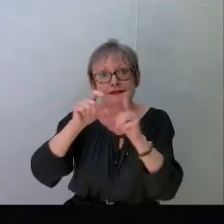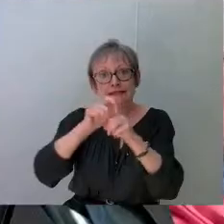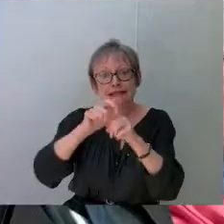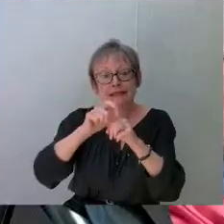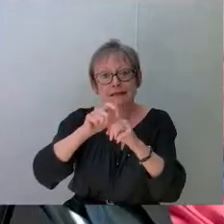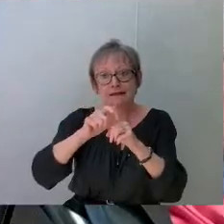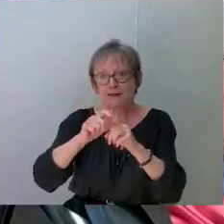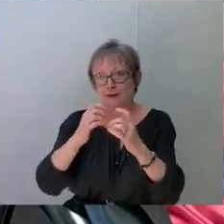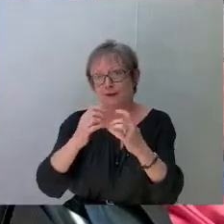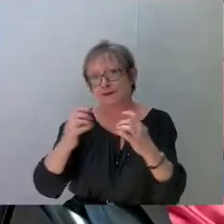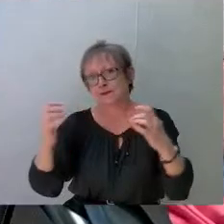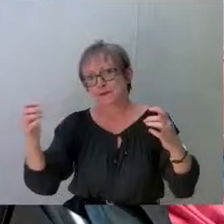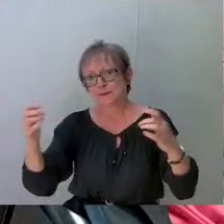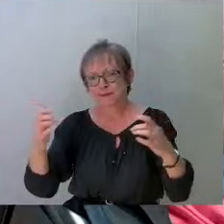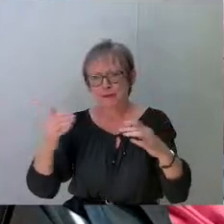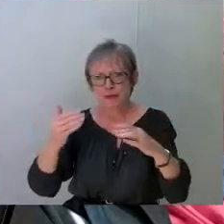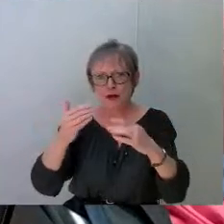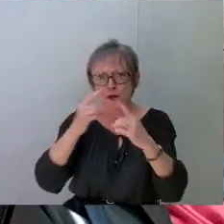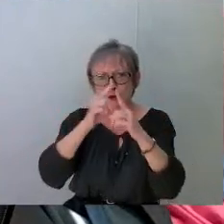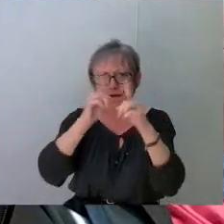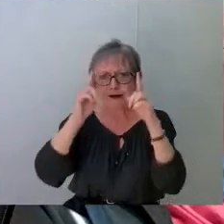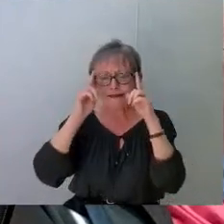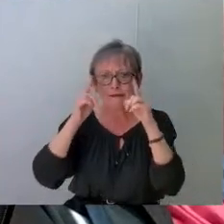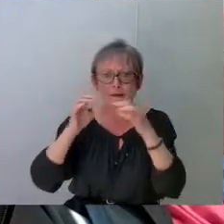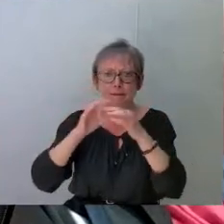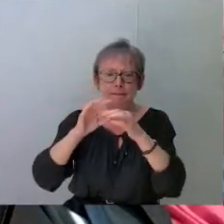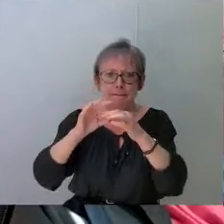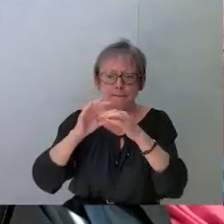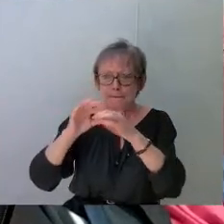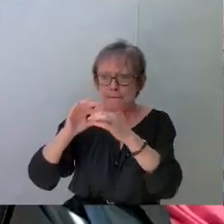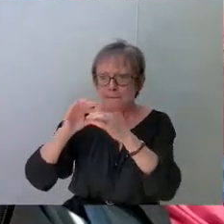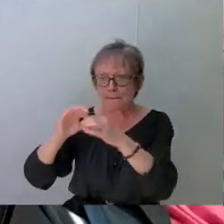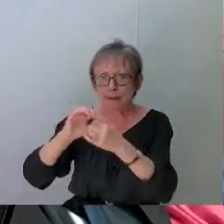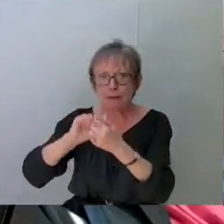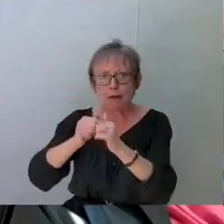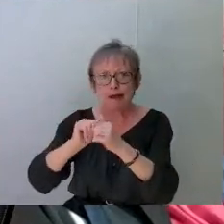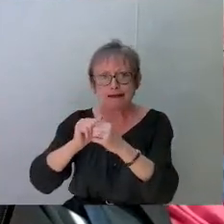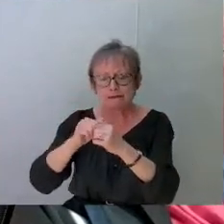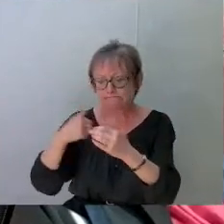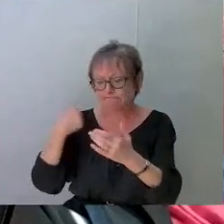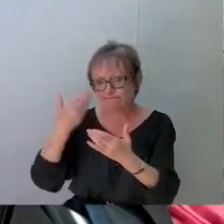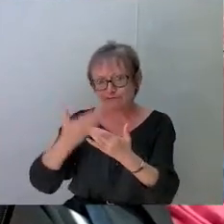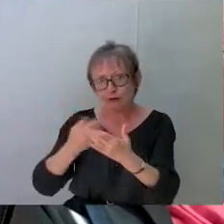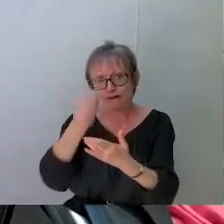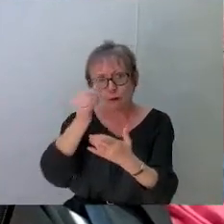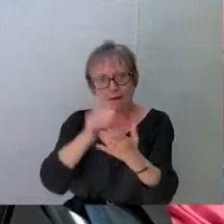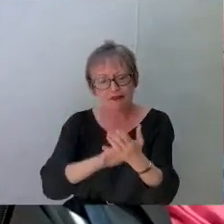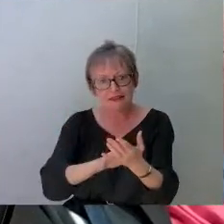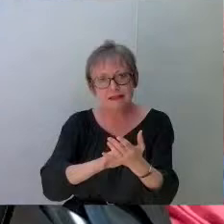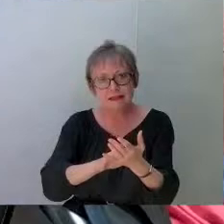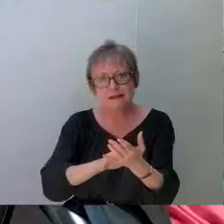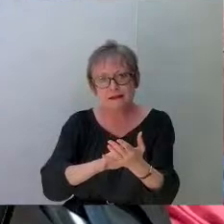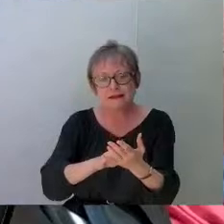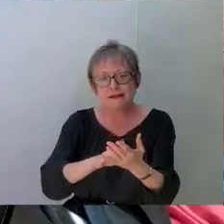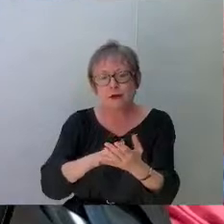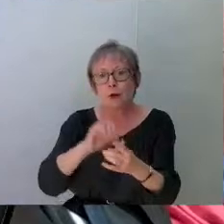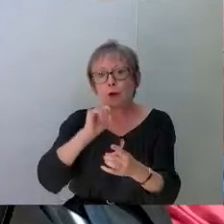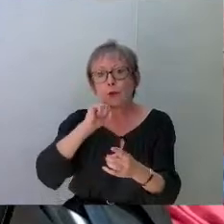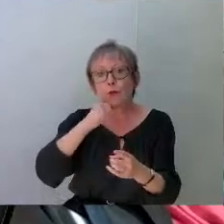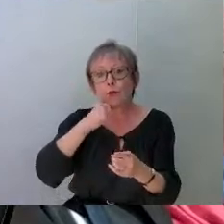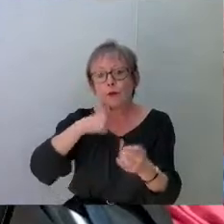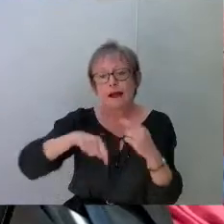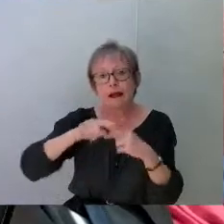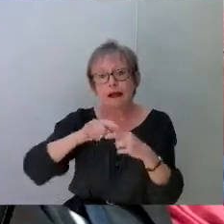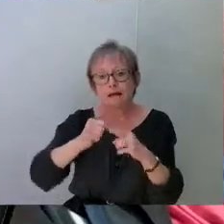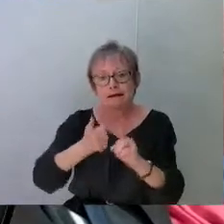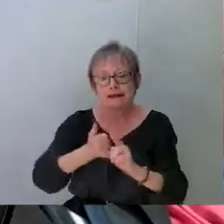across the university have been working together with many partners on over the last few months. And we will, as a university,